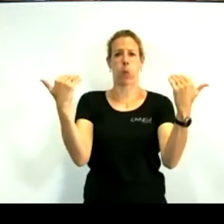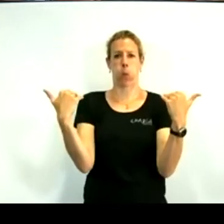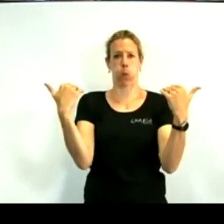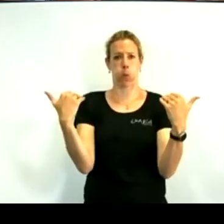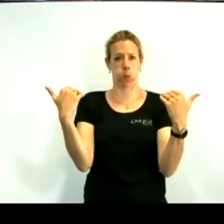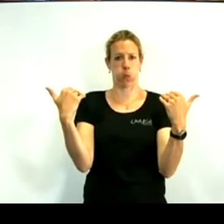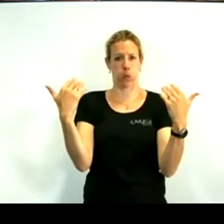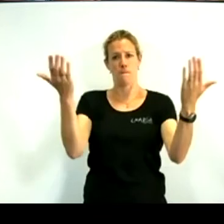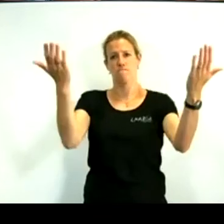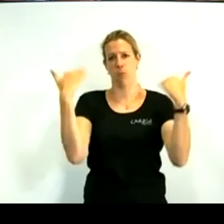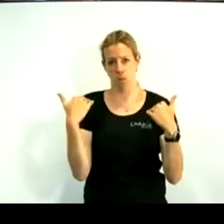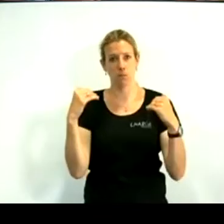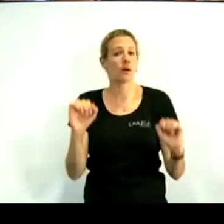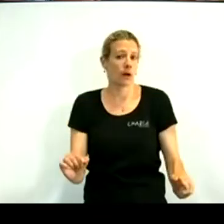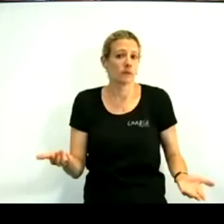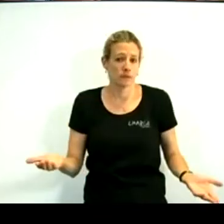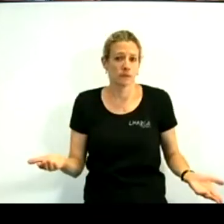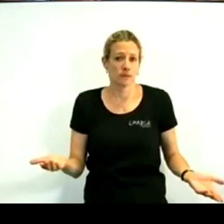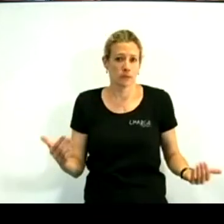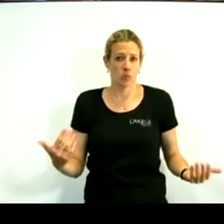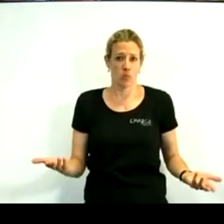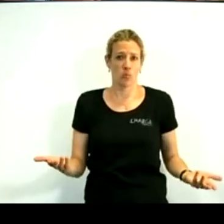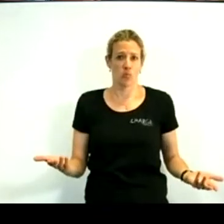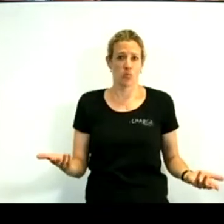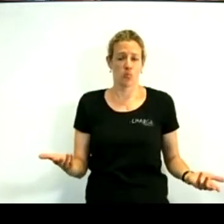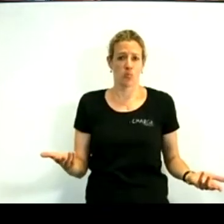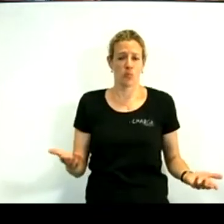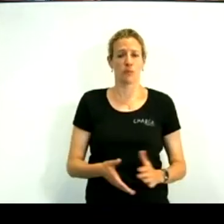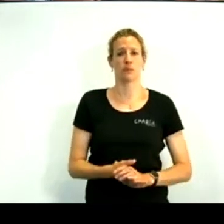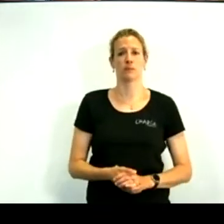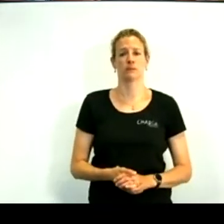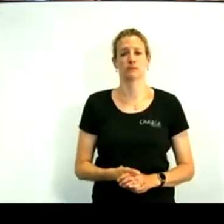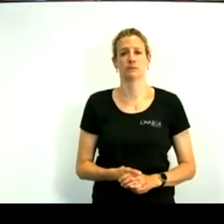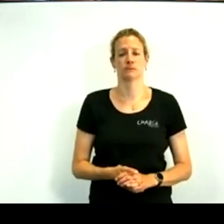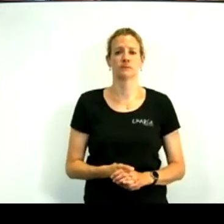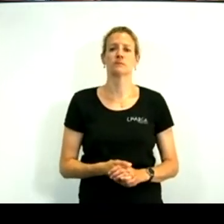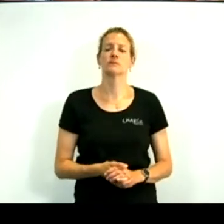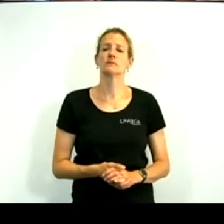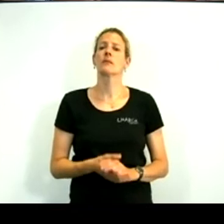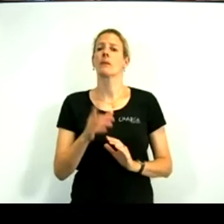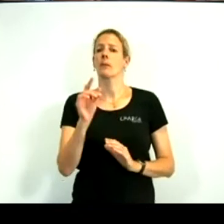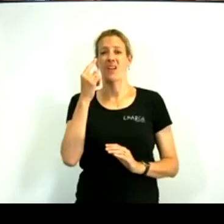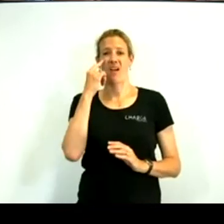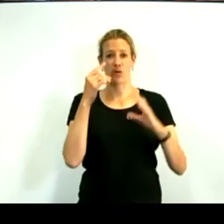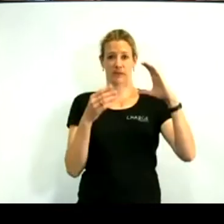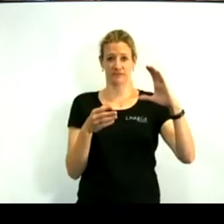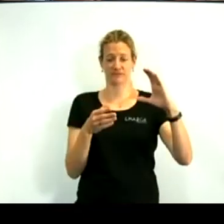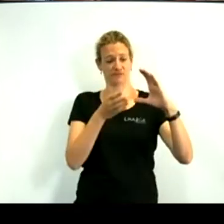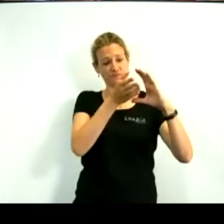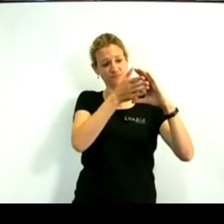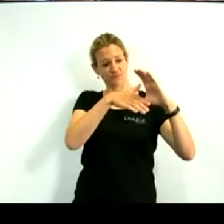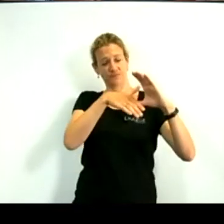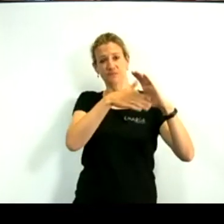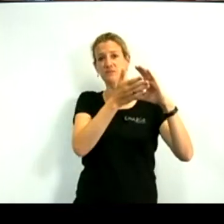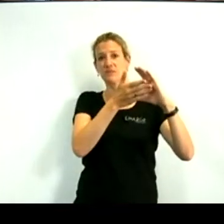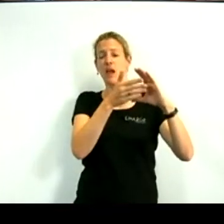down off the wall. And if the fluid in the eye can get to the back of the retina, it tends to go in there more and